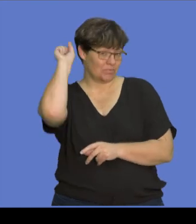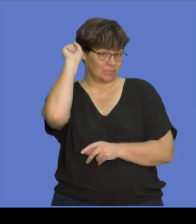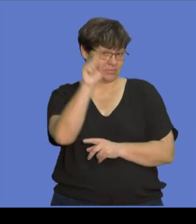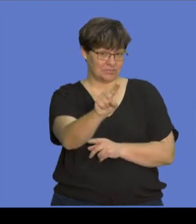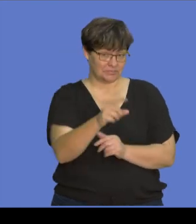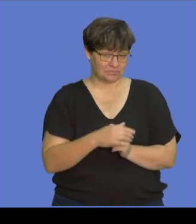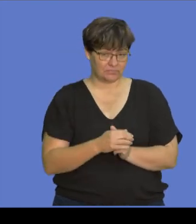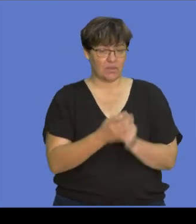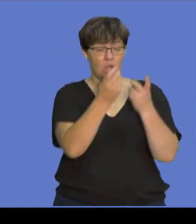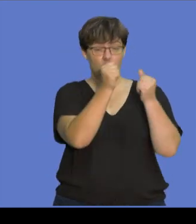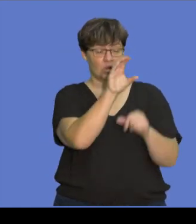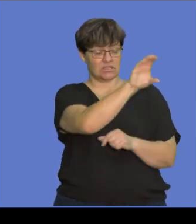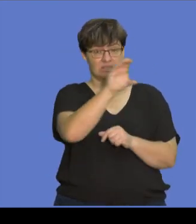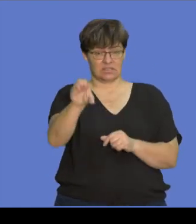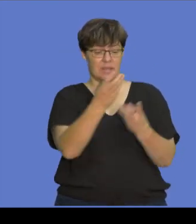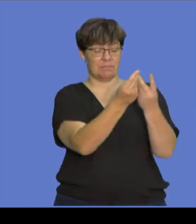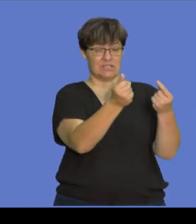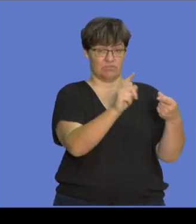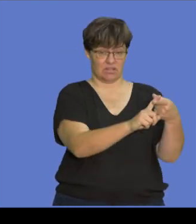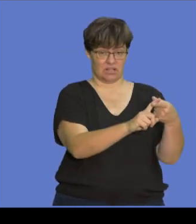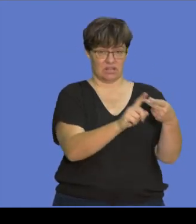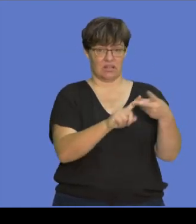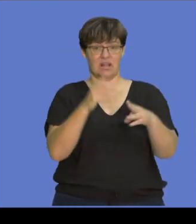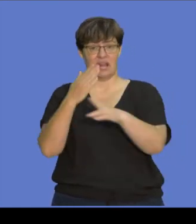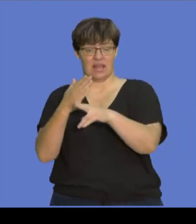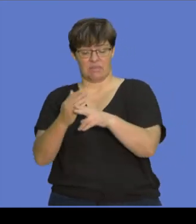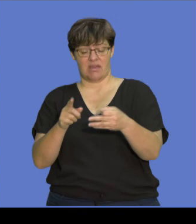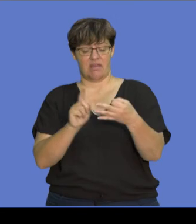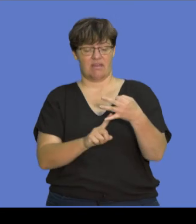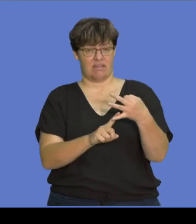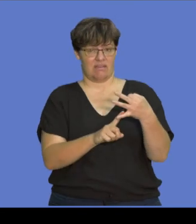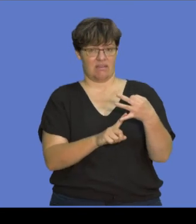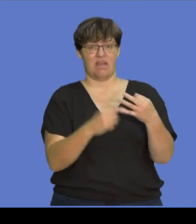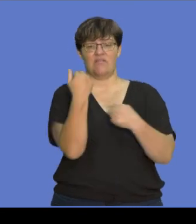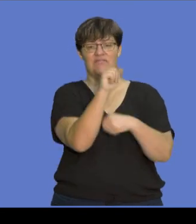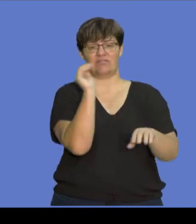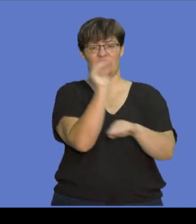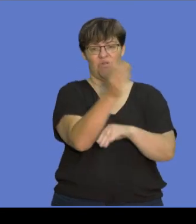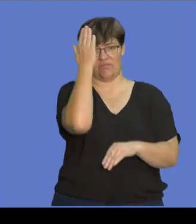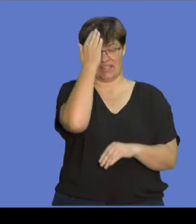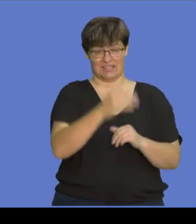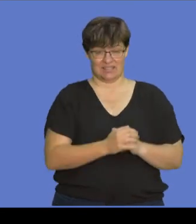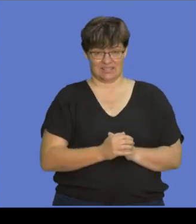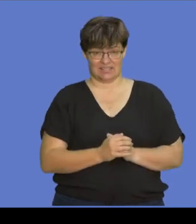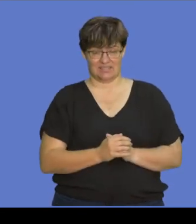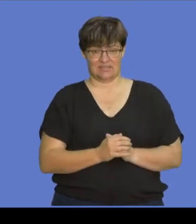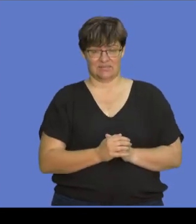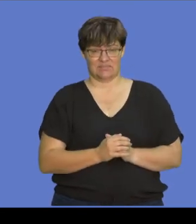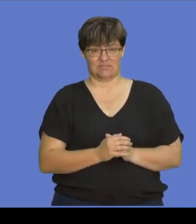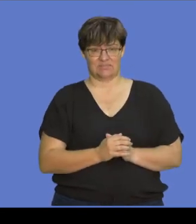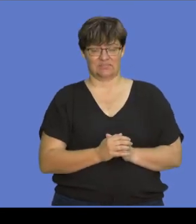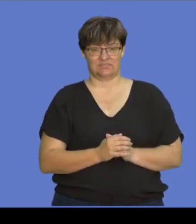your cost components would be material, labor, and factory overheads. Okay.